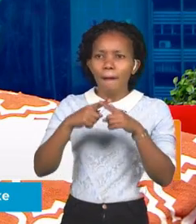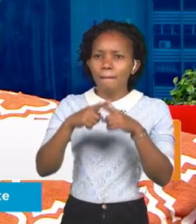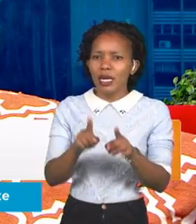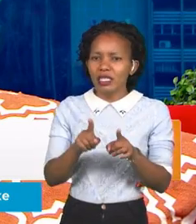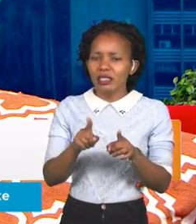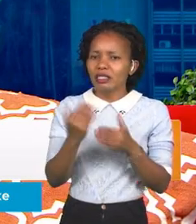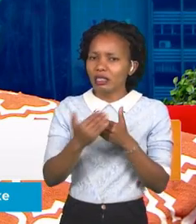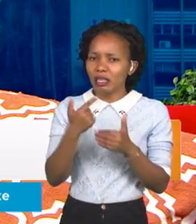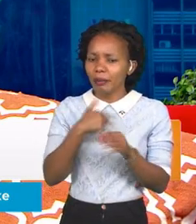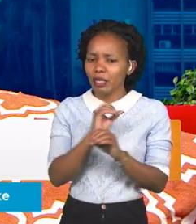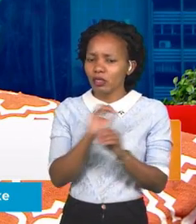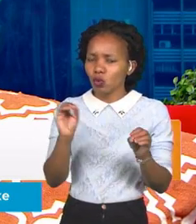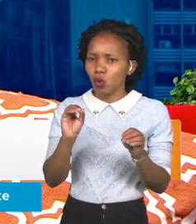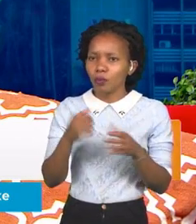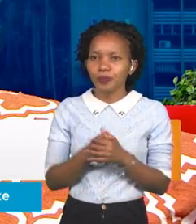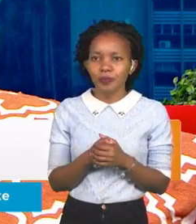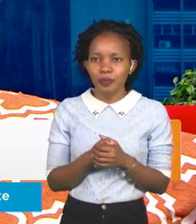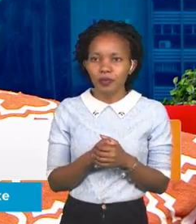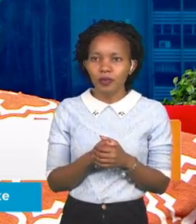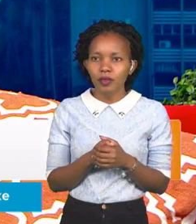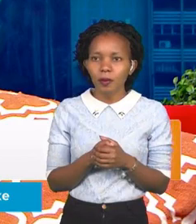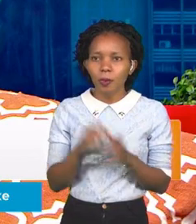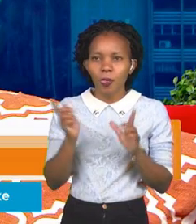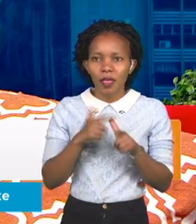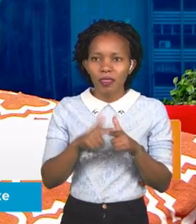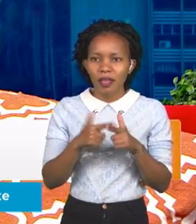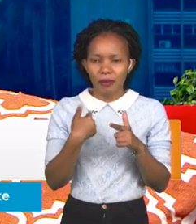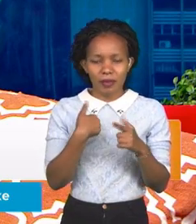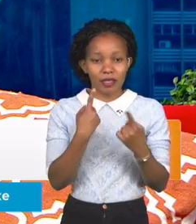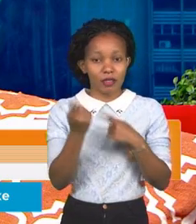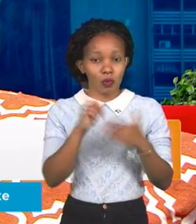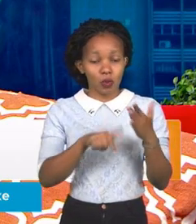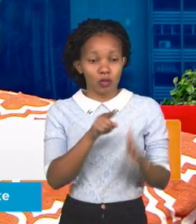that way. Yeah. But then let me fault him and say,